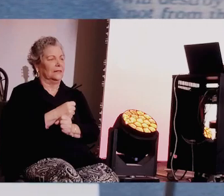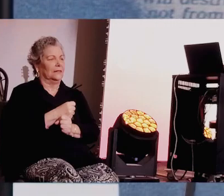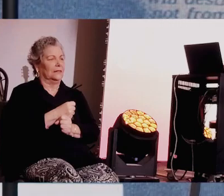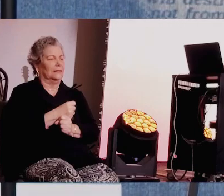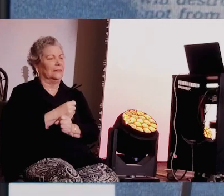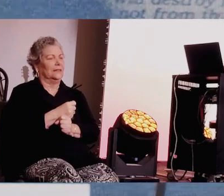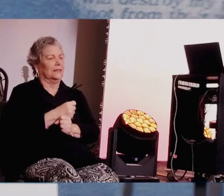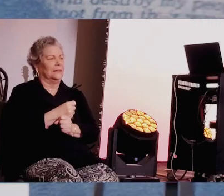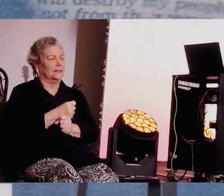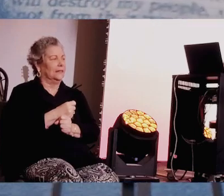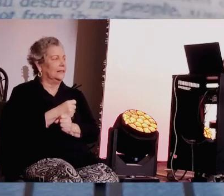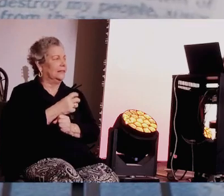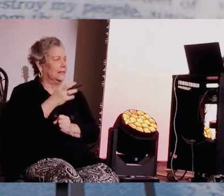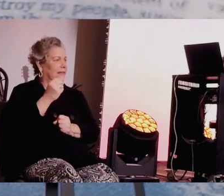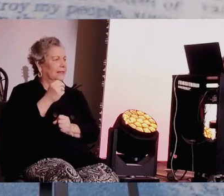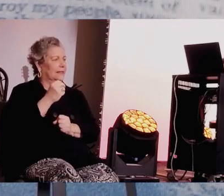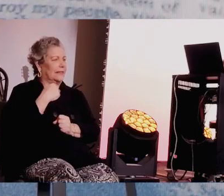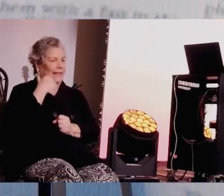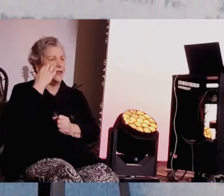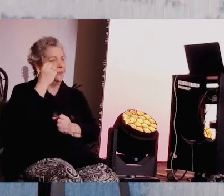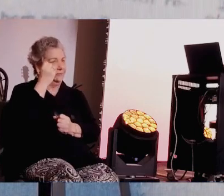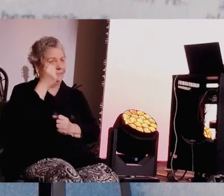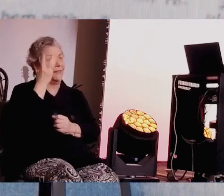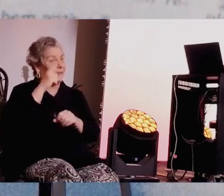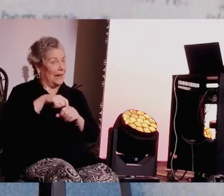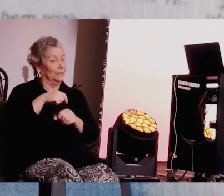And I know there's times when he's come in and I have made him mad.